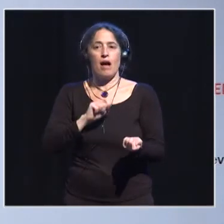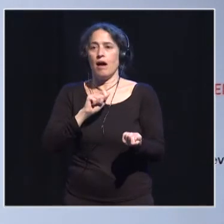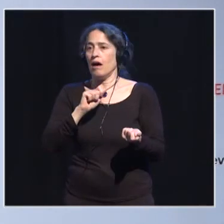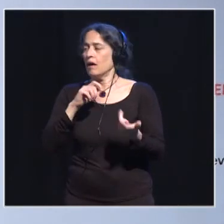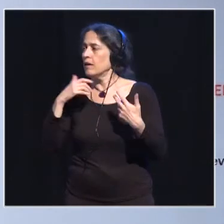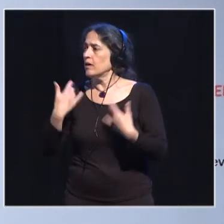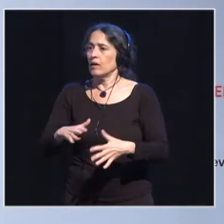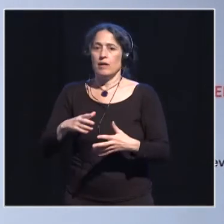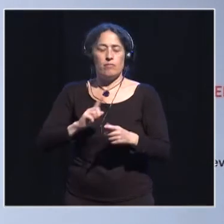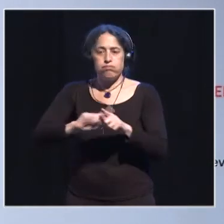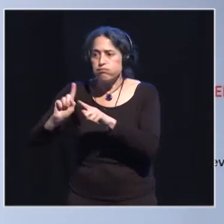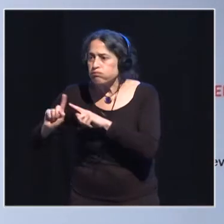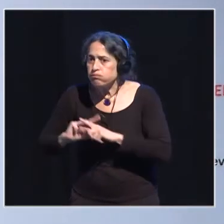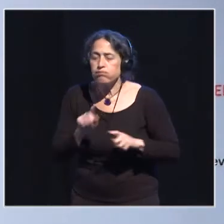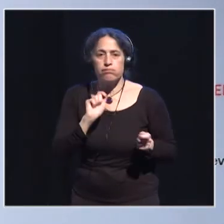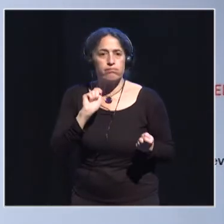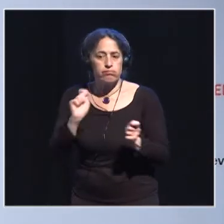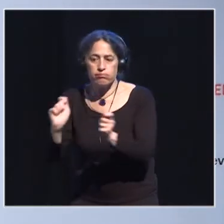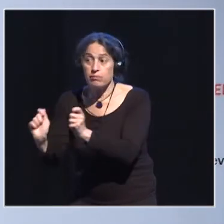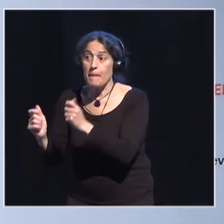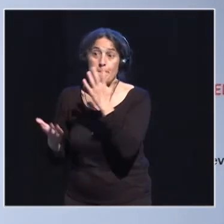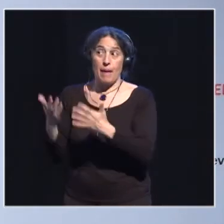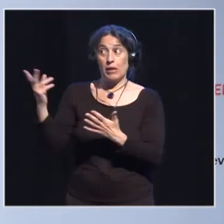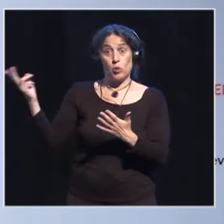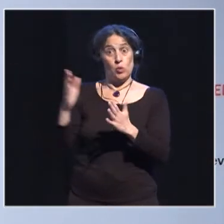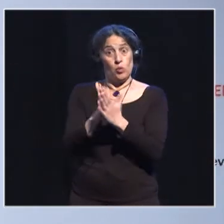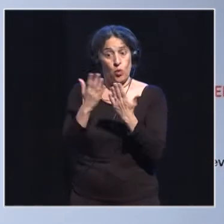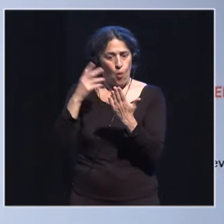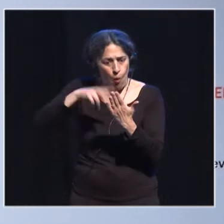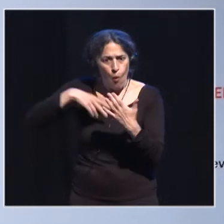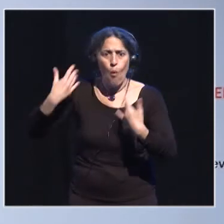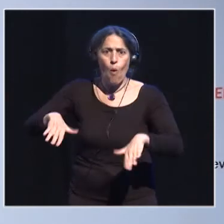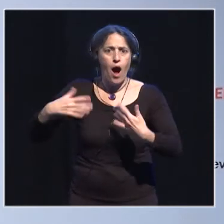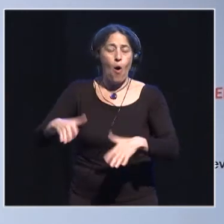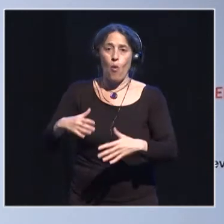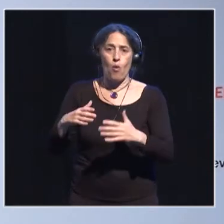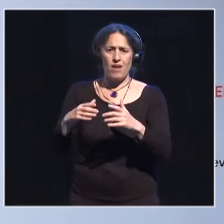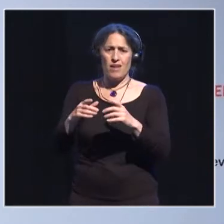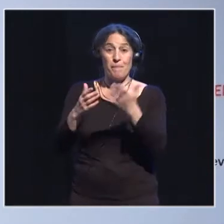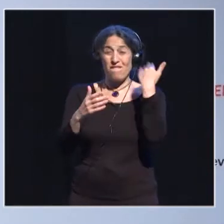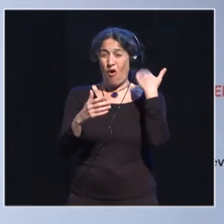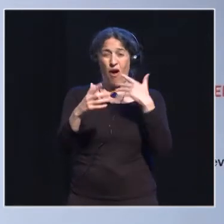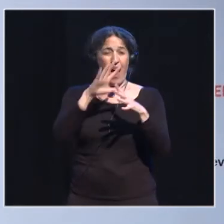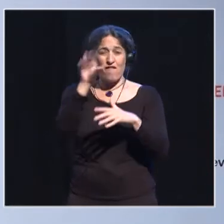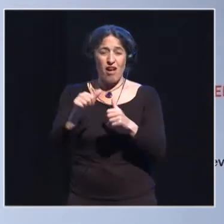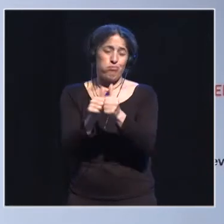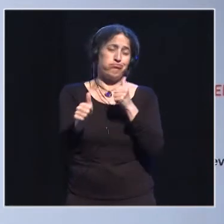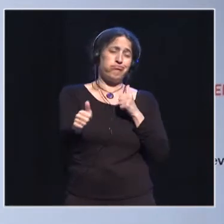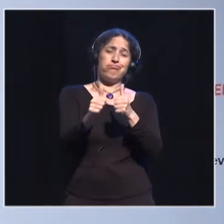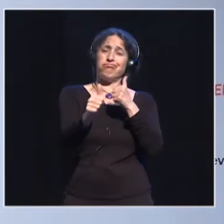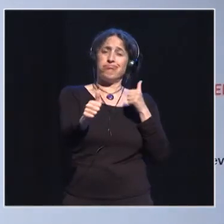literature or information you've been getting. Countries are leapfrogging, and I really mean it. It's not just at